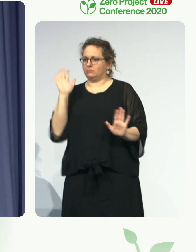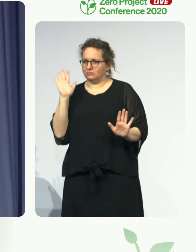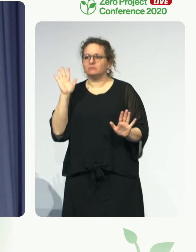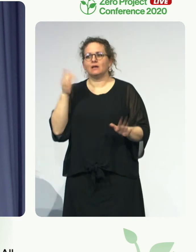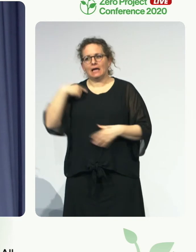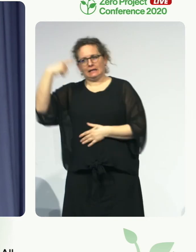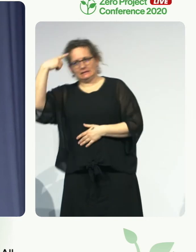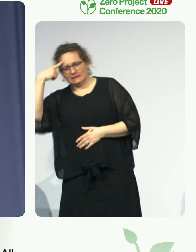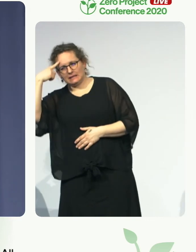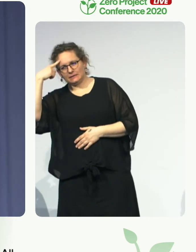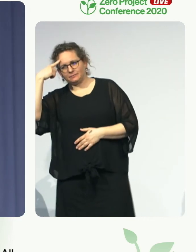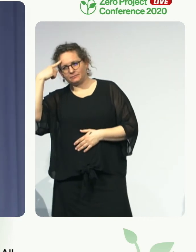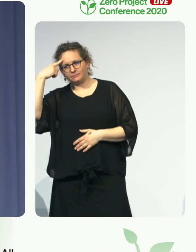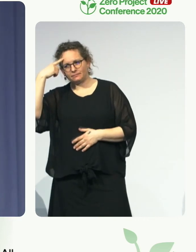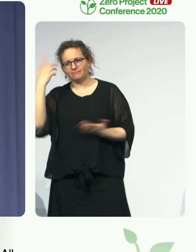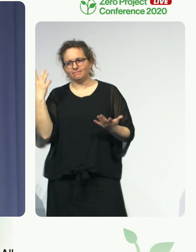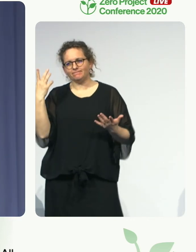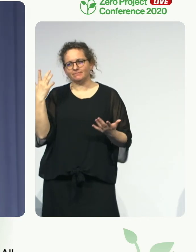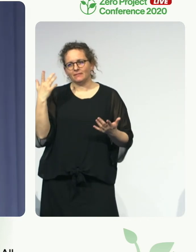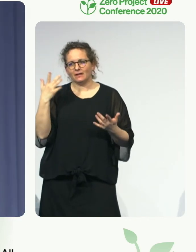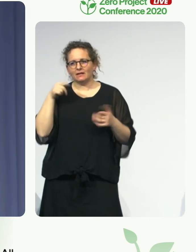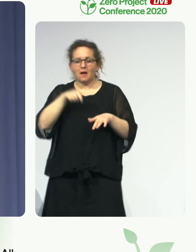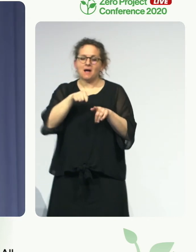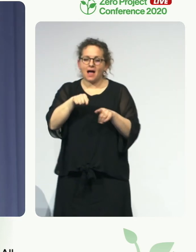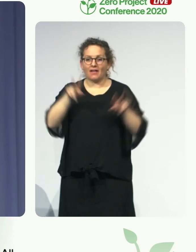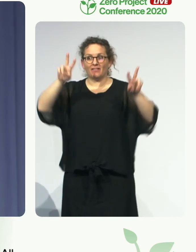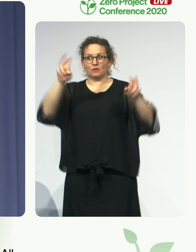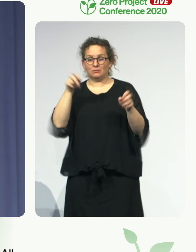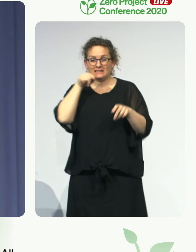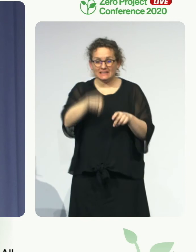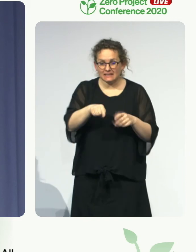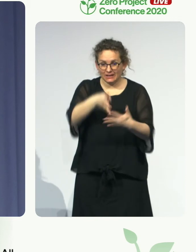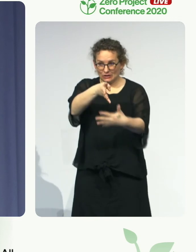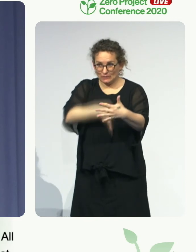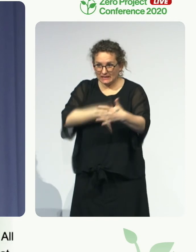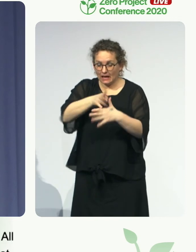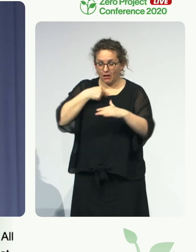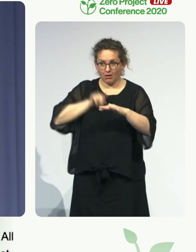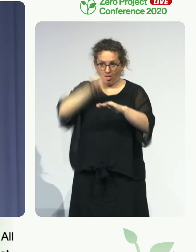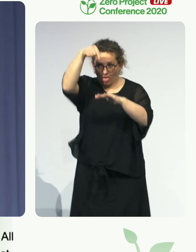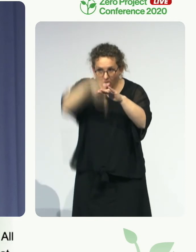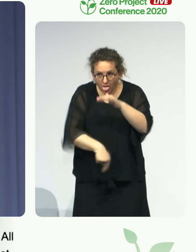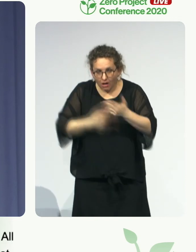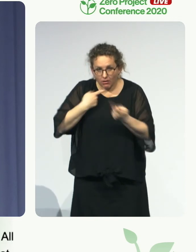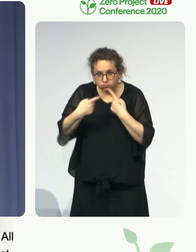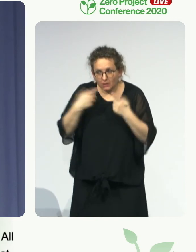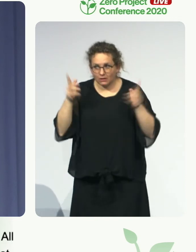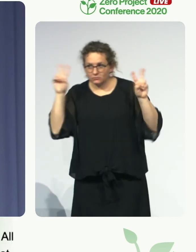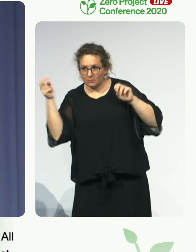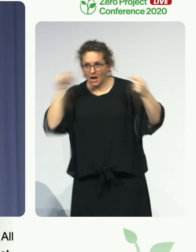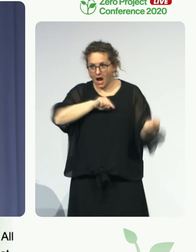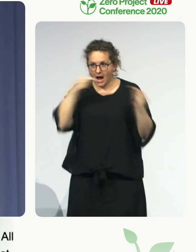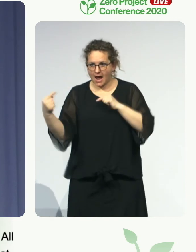want to move too far to a medical model of disability, and be sure that we are providing educational services that are still